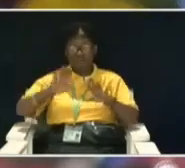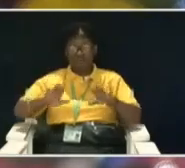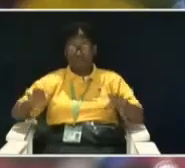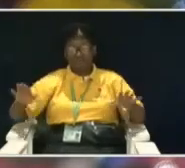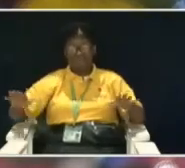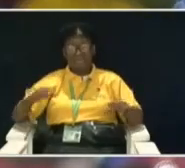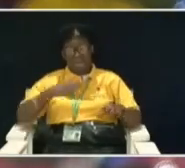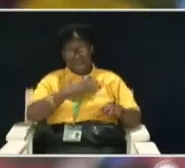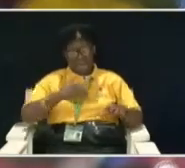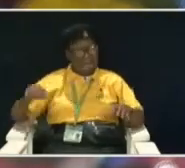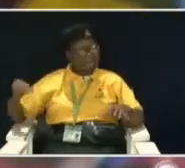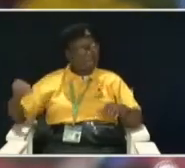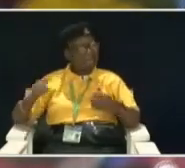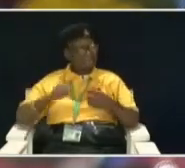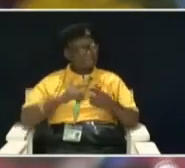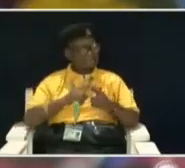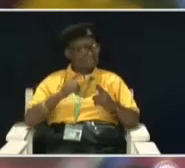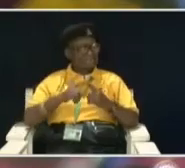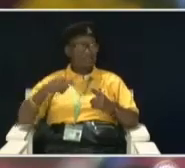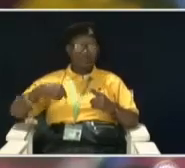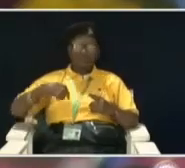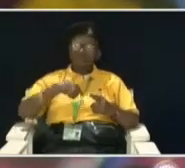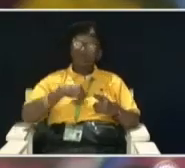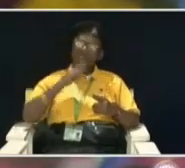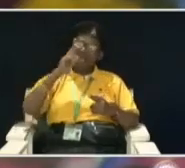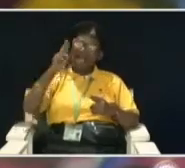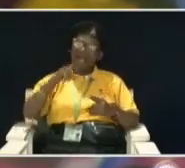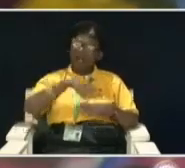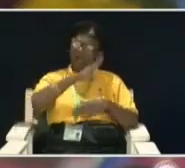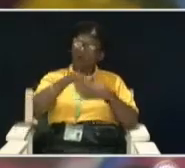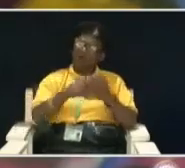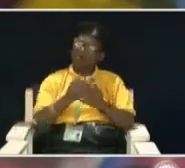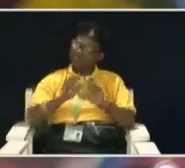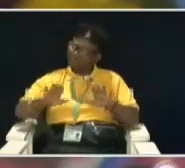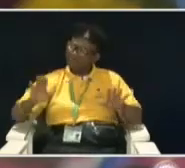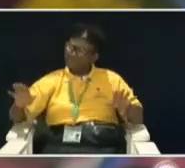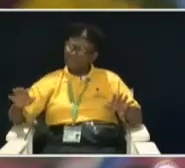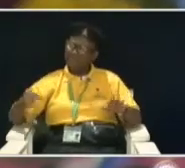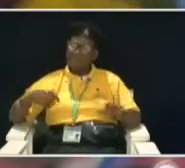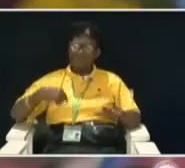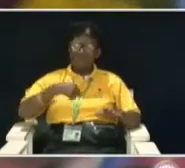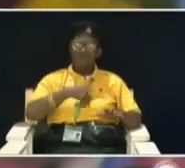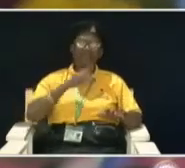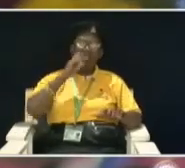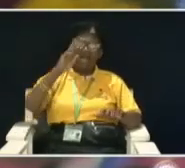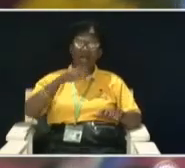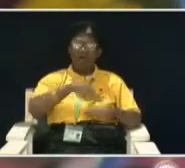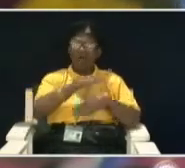children. We are all babies in the hand of God.